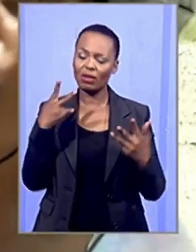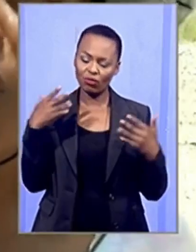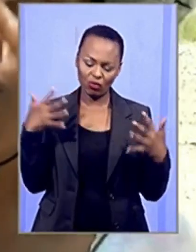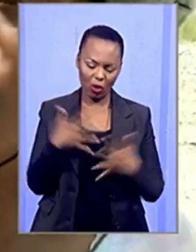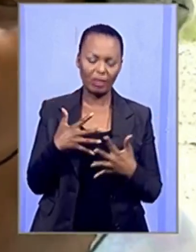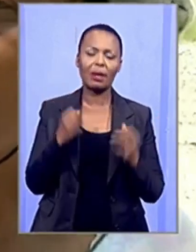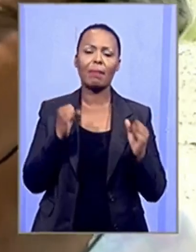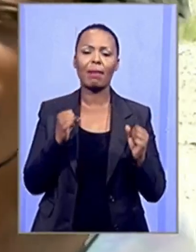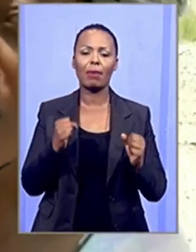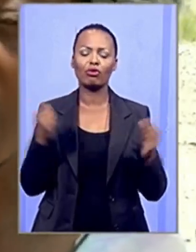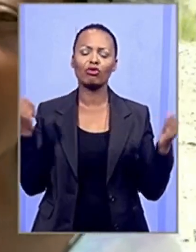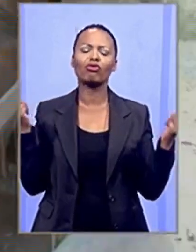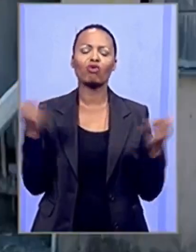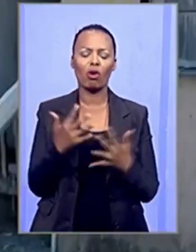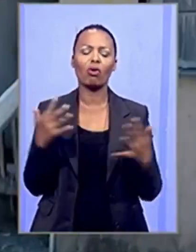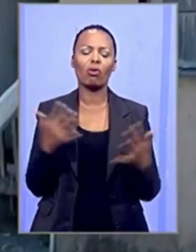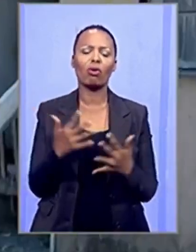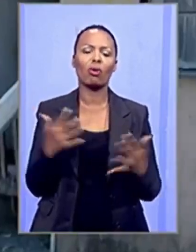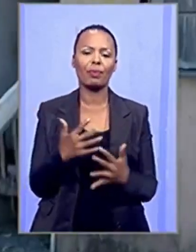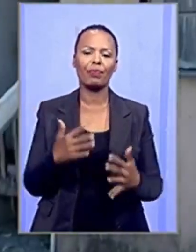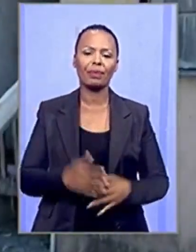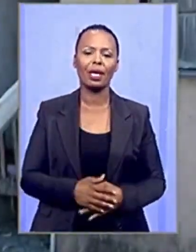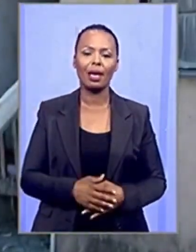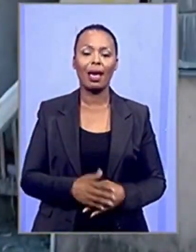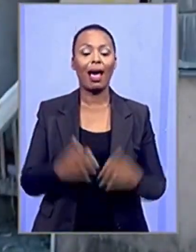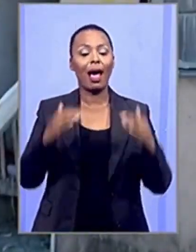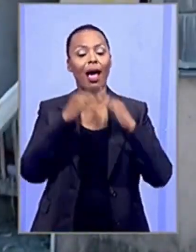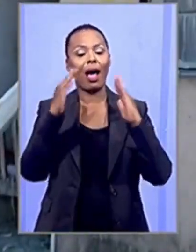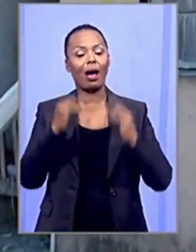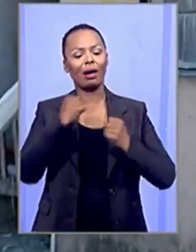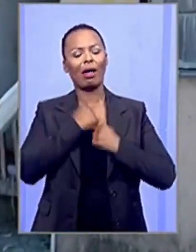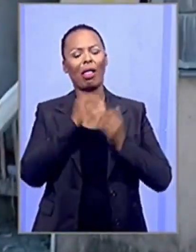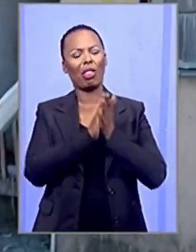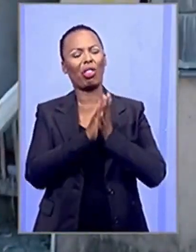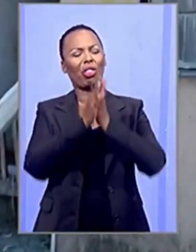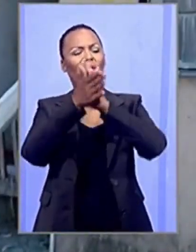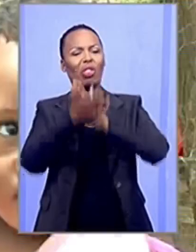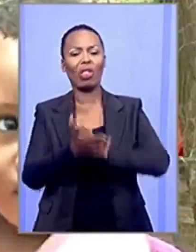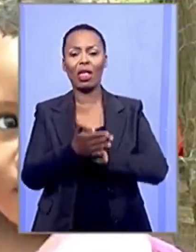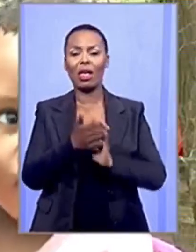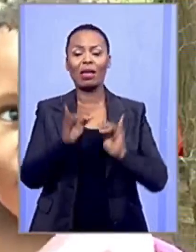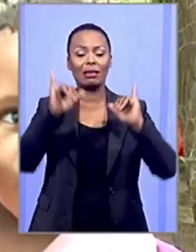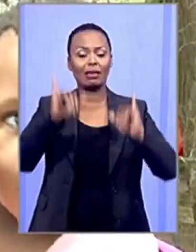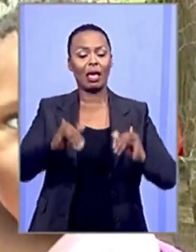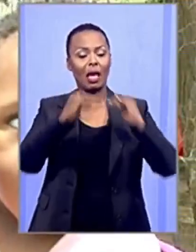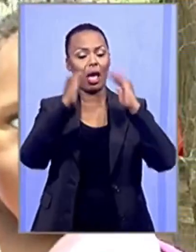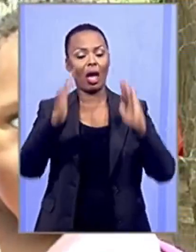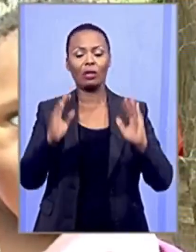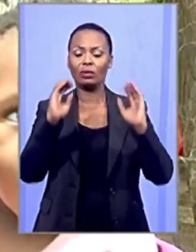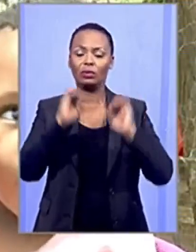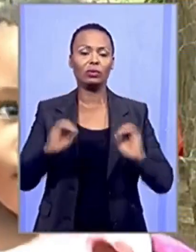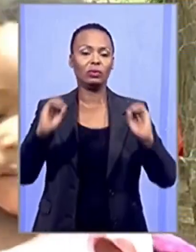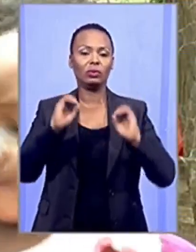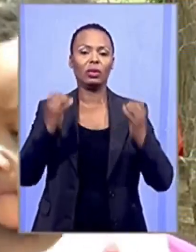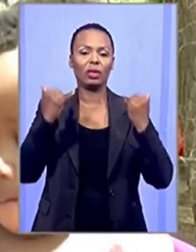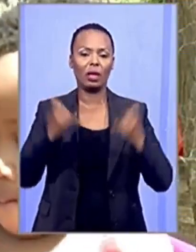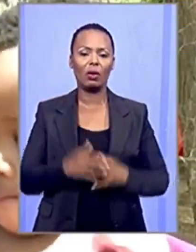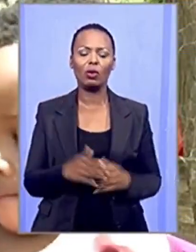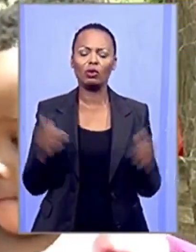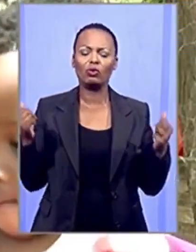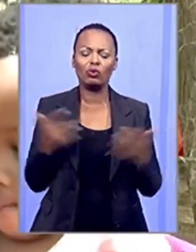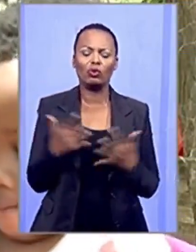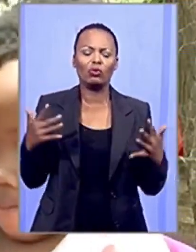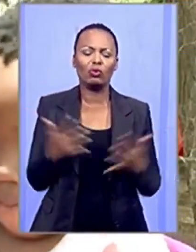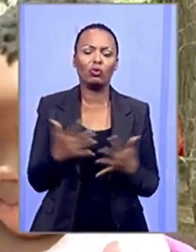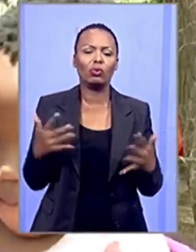Ke senyetswe haholo ka tlong le madulana jwale a re sa dula ka tlong. Ha re sa ikutlwa hantle, re traumatized ke